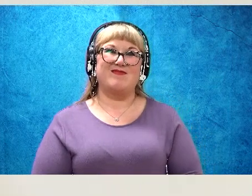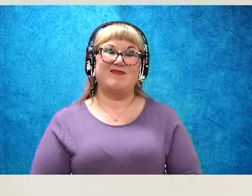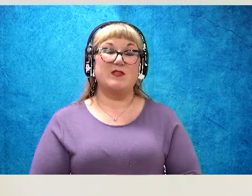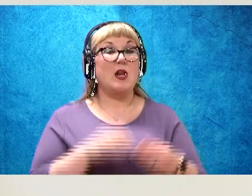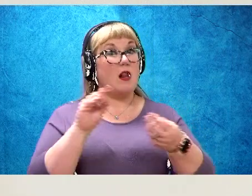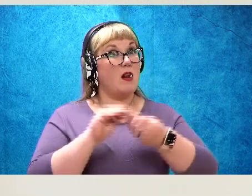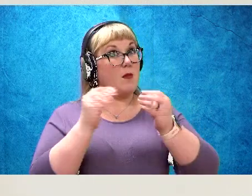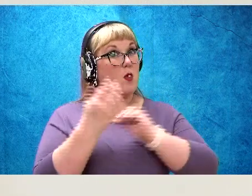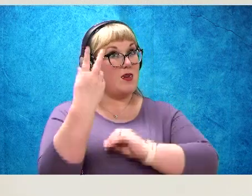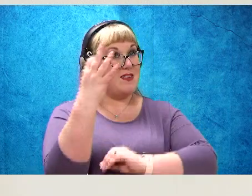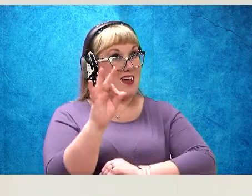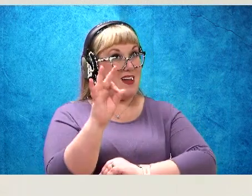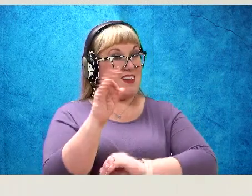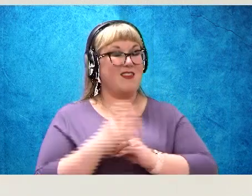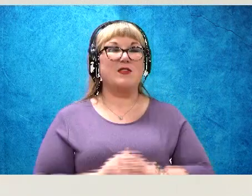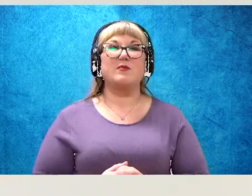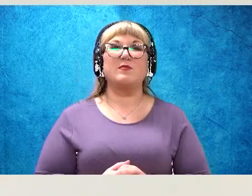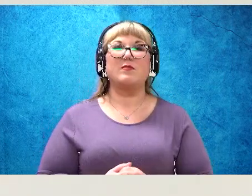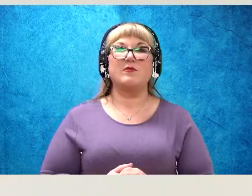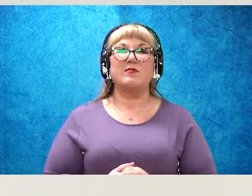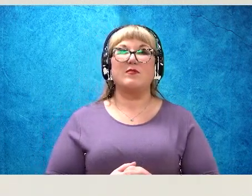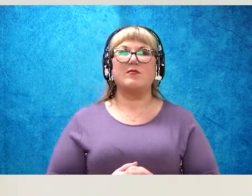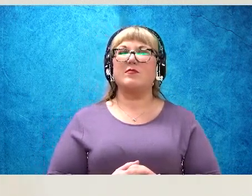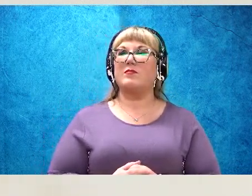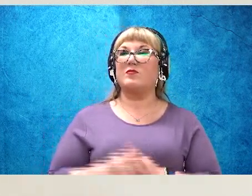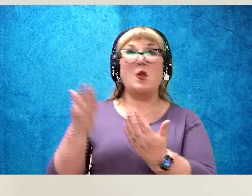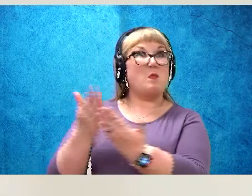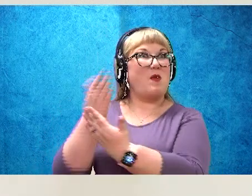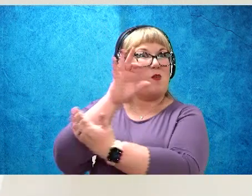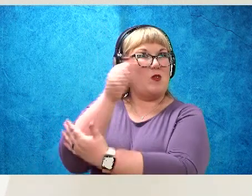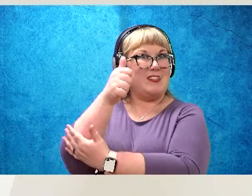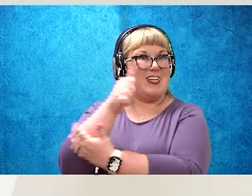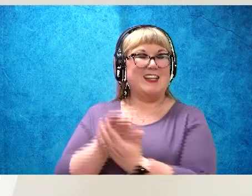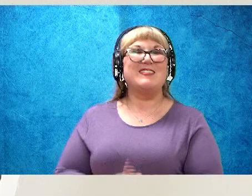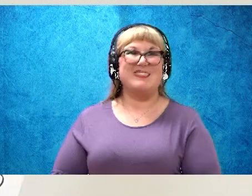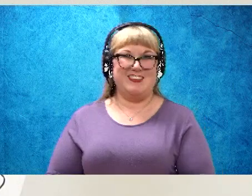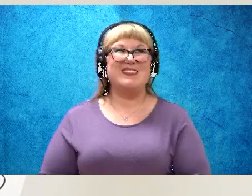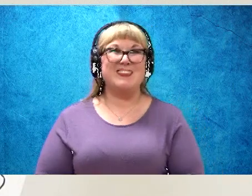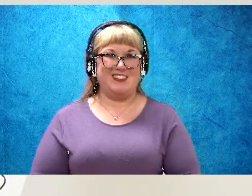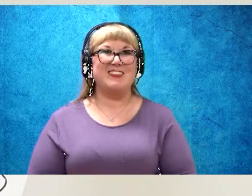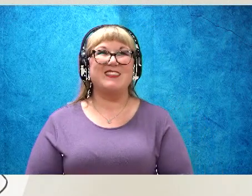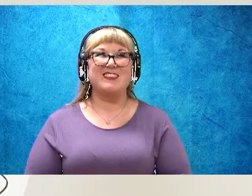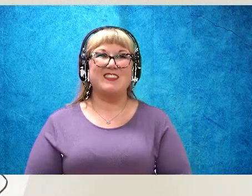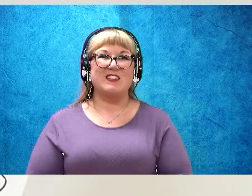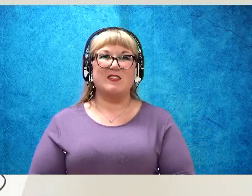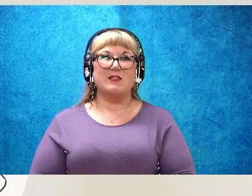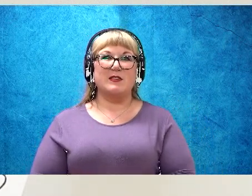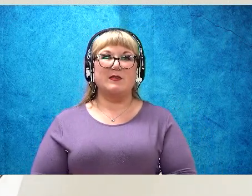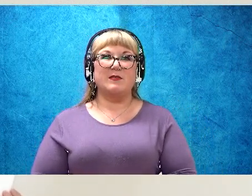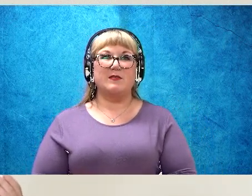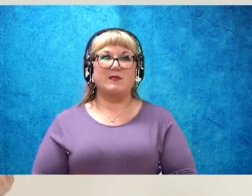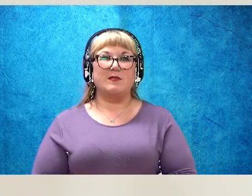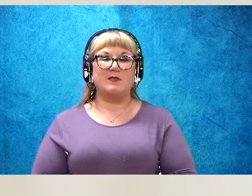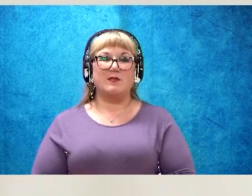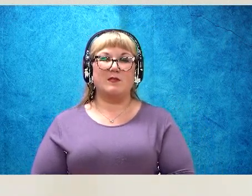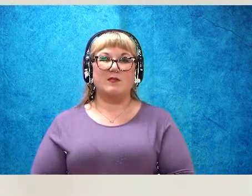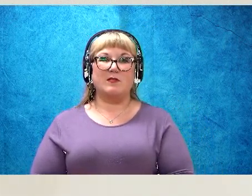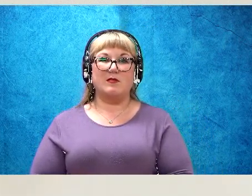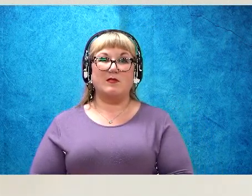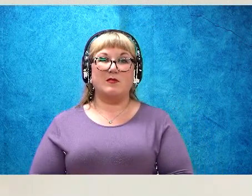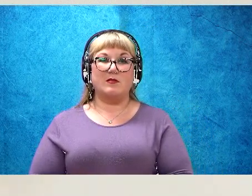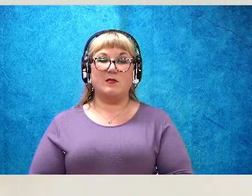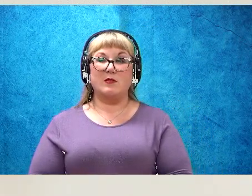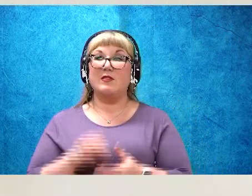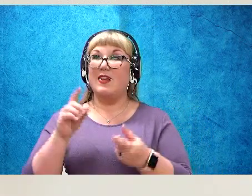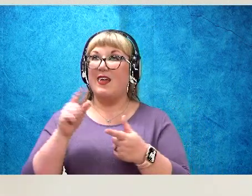Number 9 will come before 10. Very good. And then